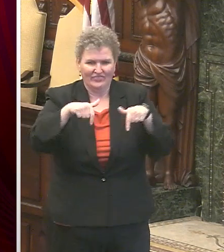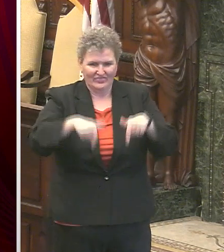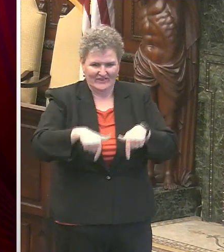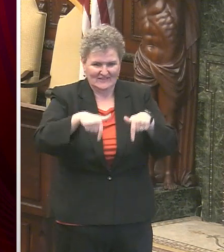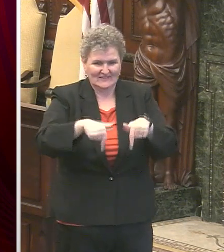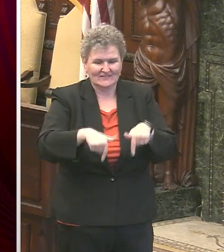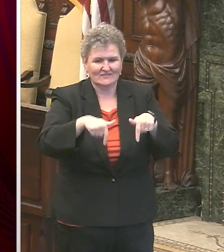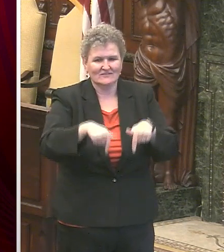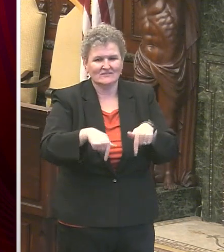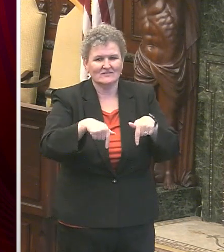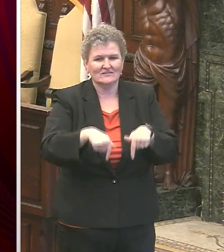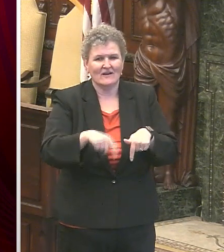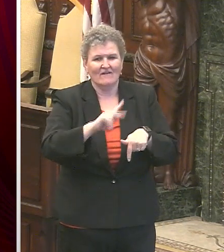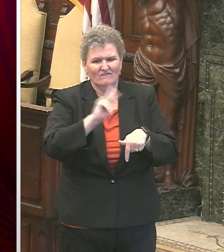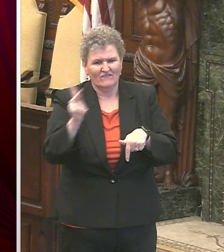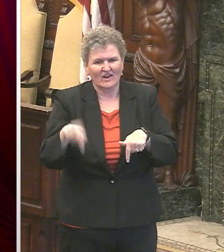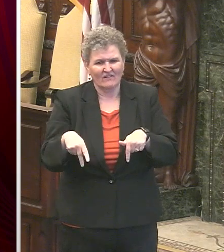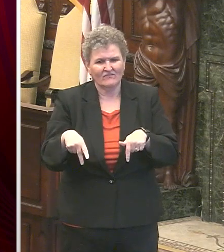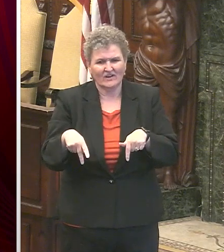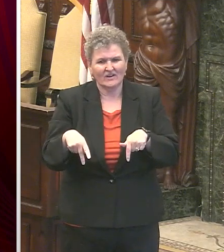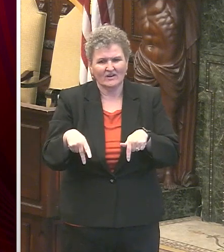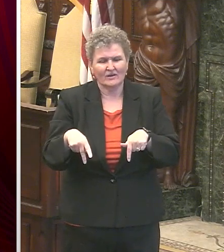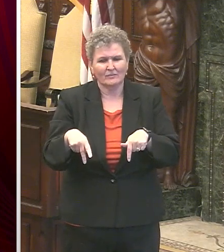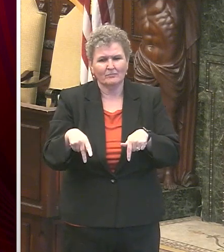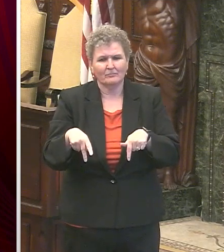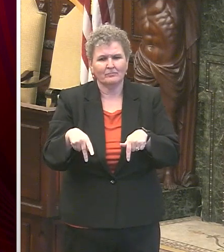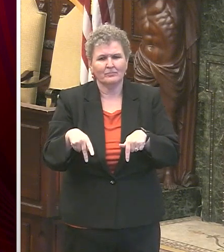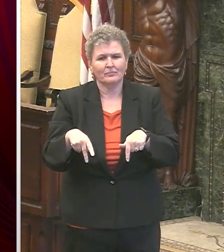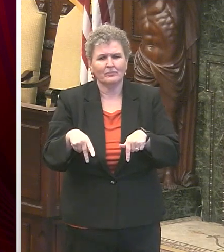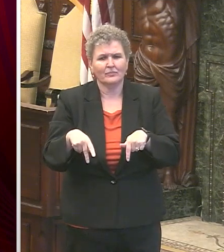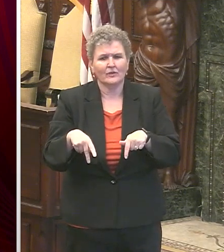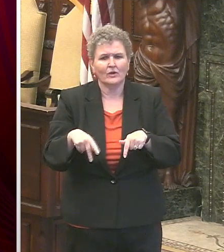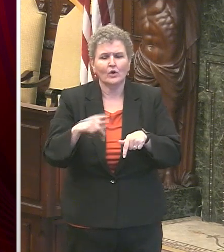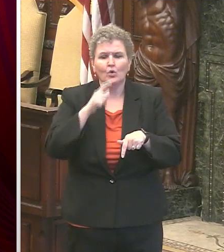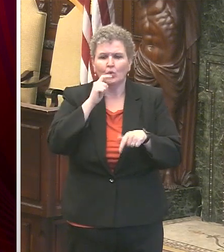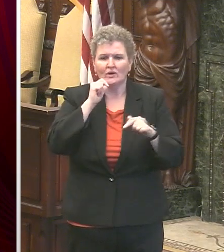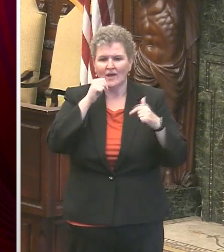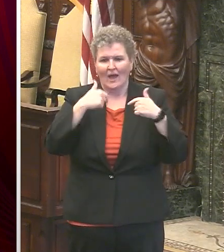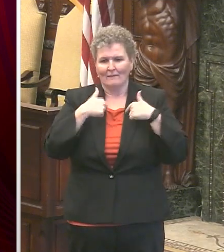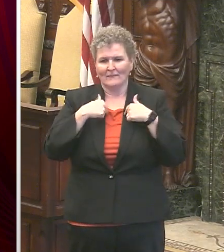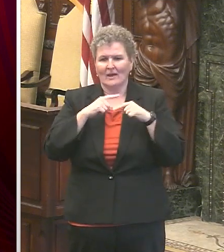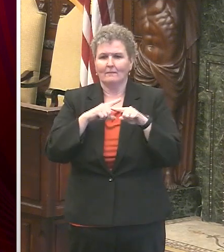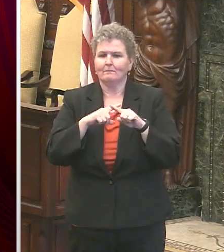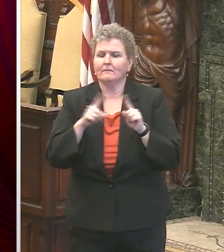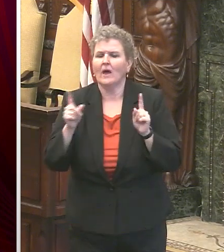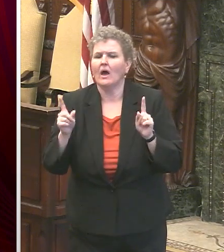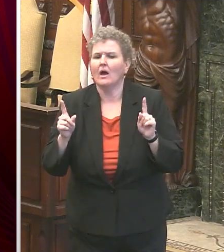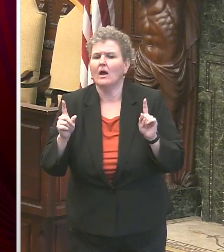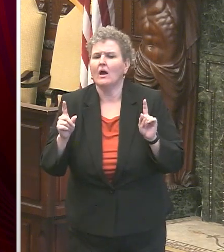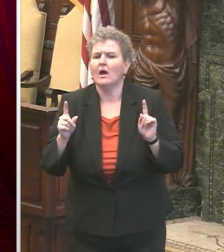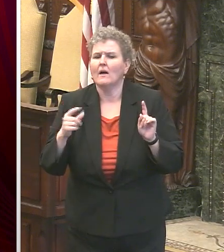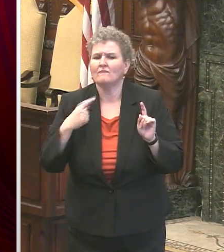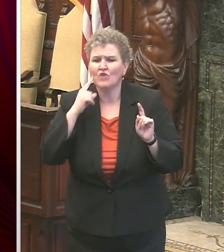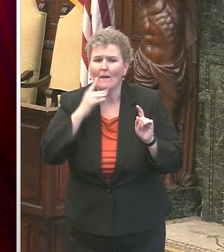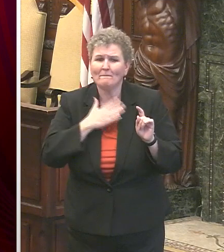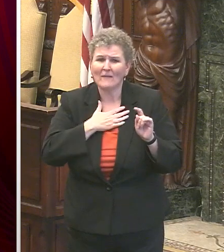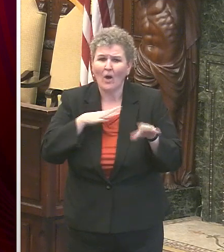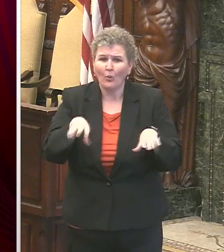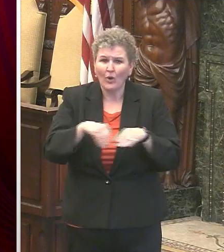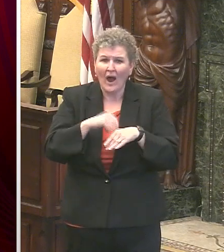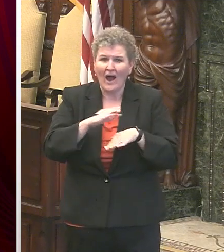are Philadelphians that are going to be, that are not me, as I am for me, because my wedding is in